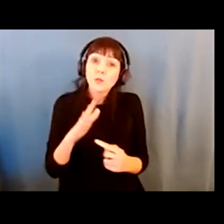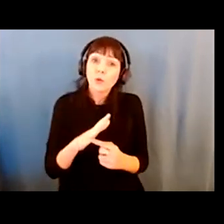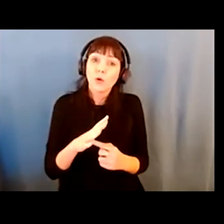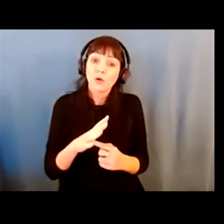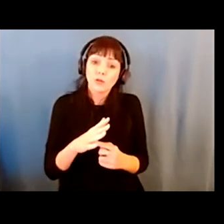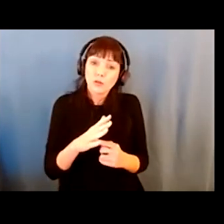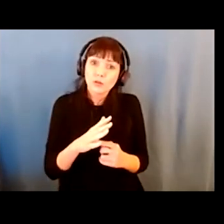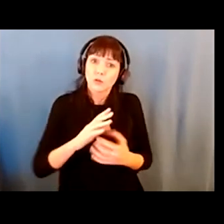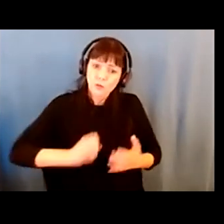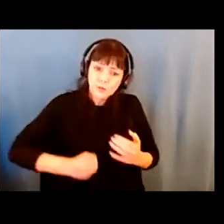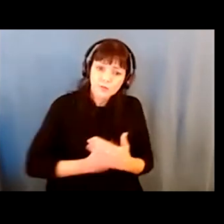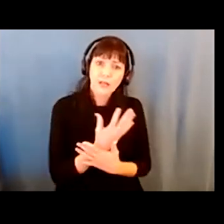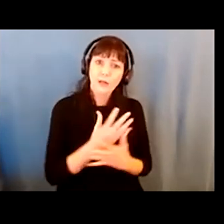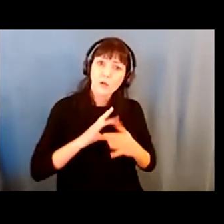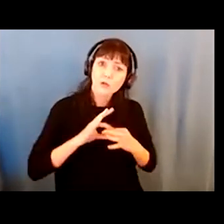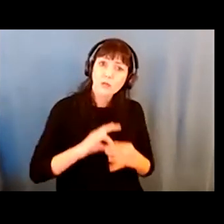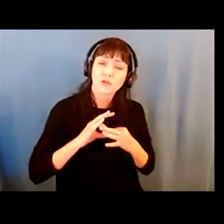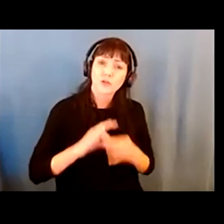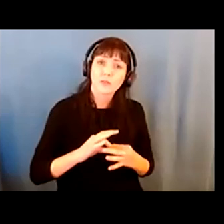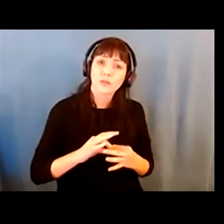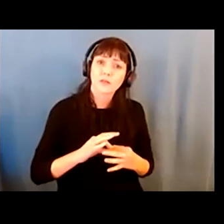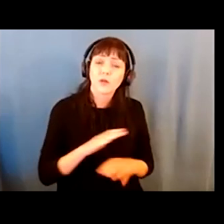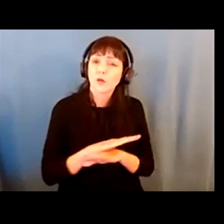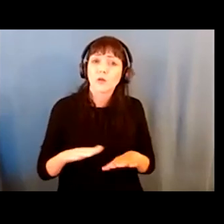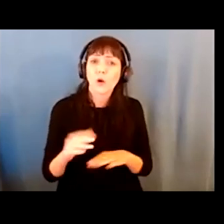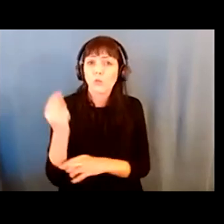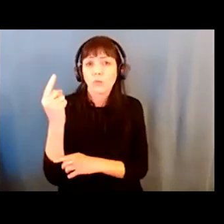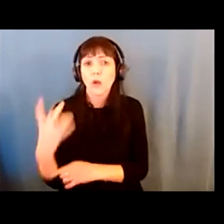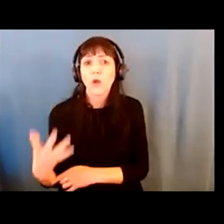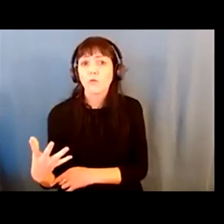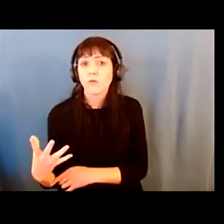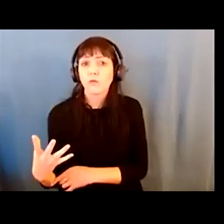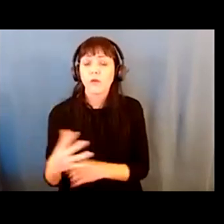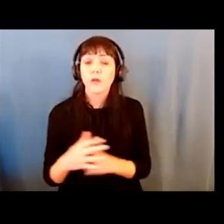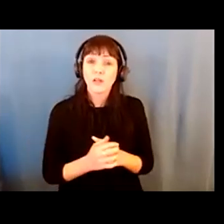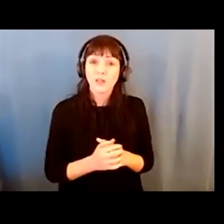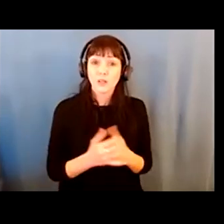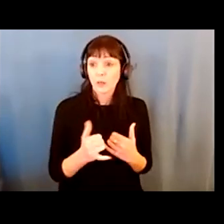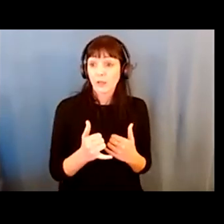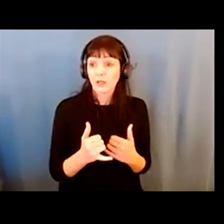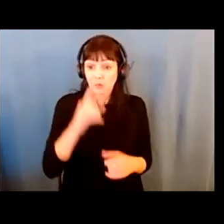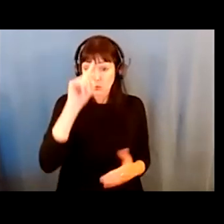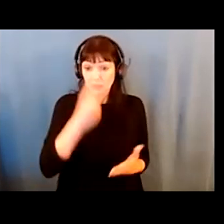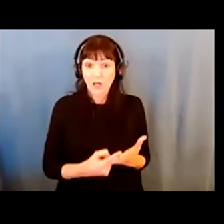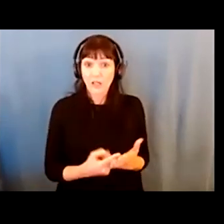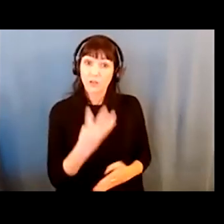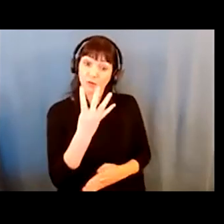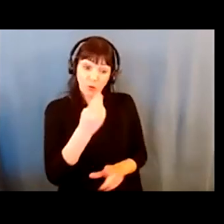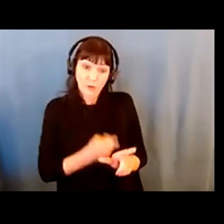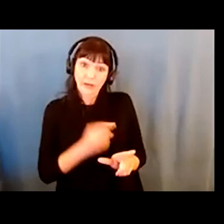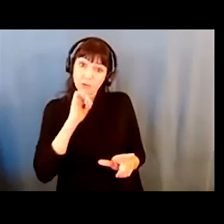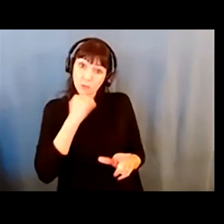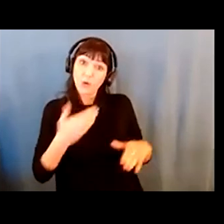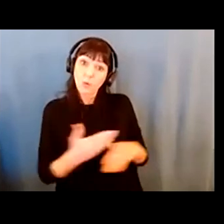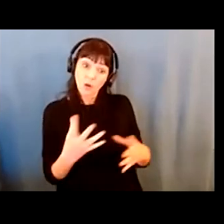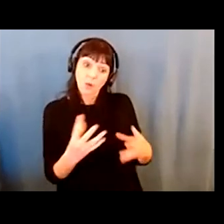term rather than, you know, just having maybe like a 4-year term or something like that. Yeah. Well, I get